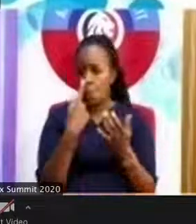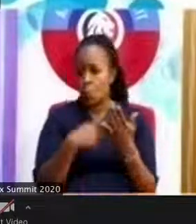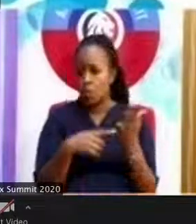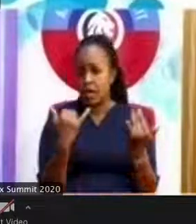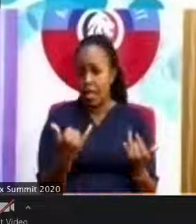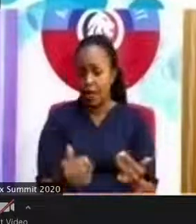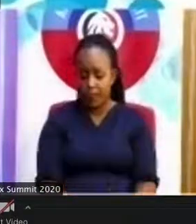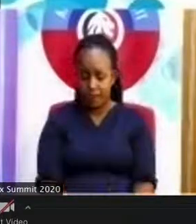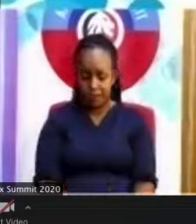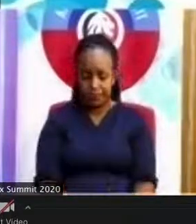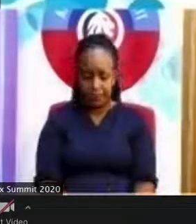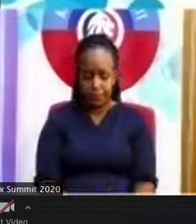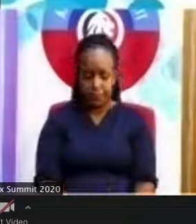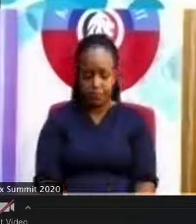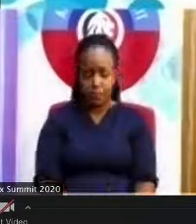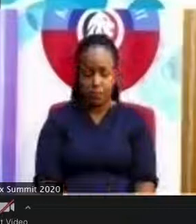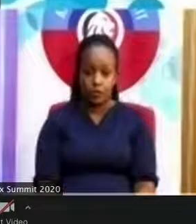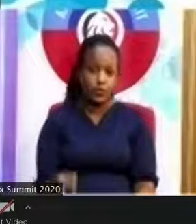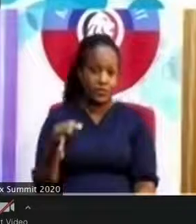for the future?